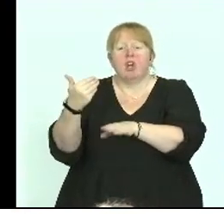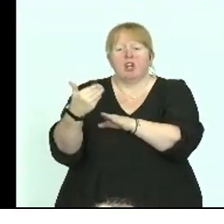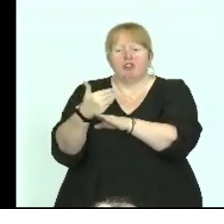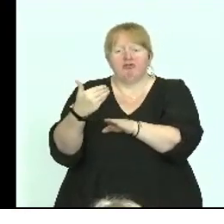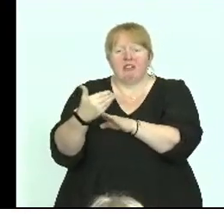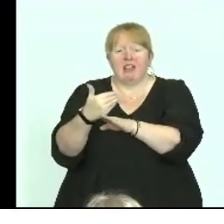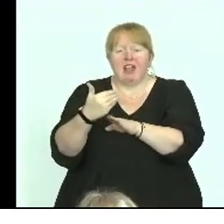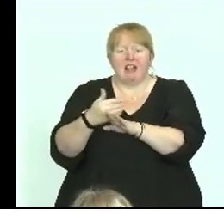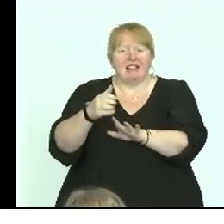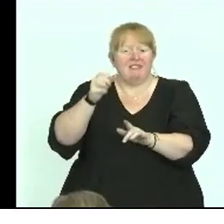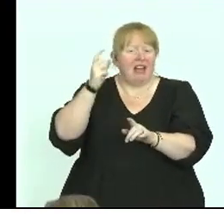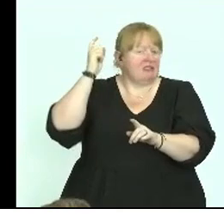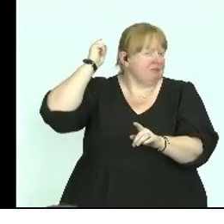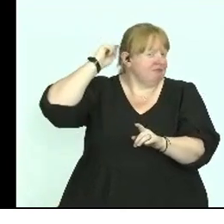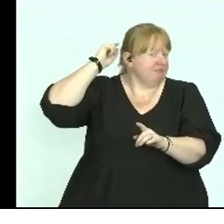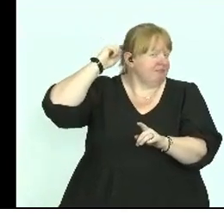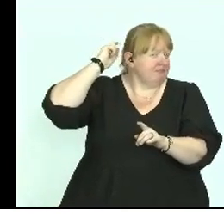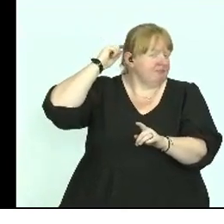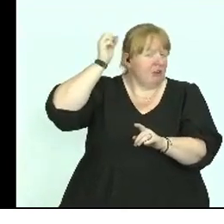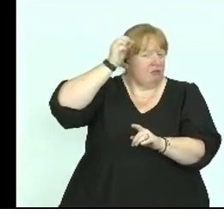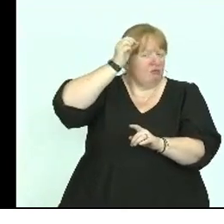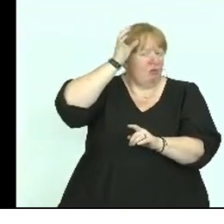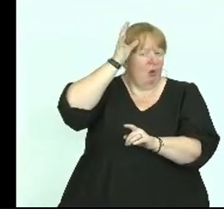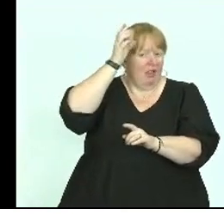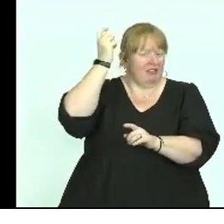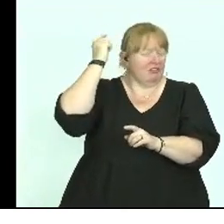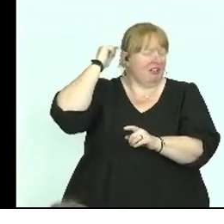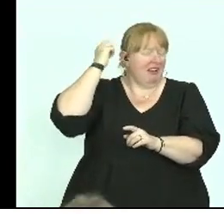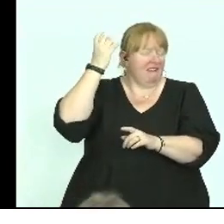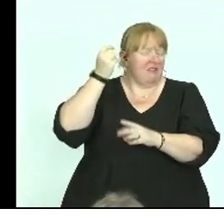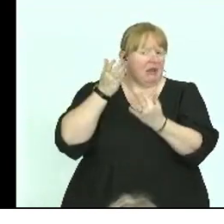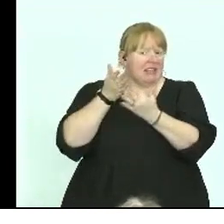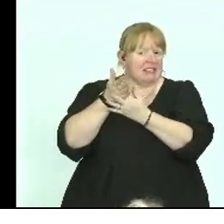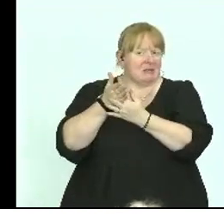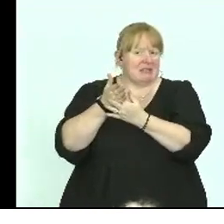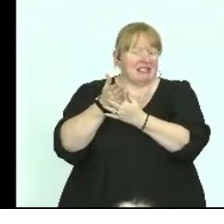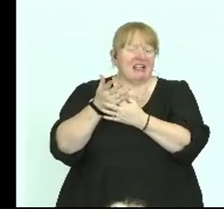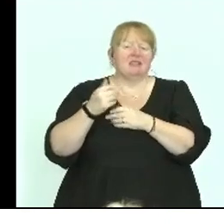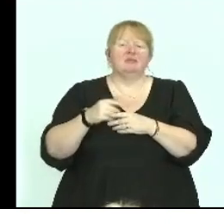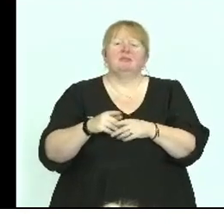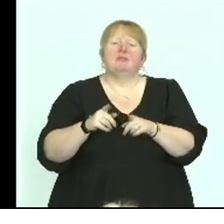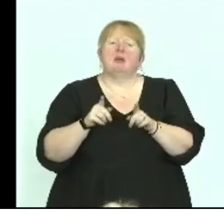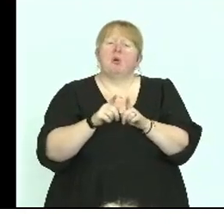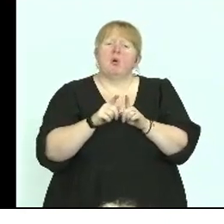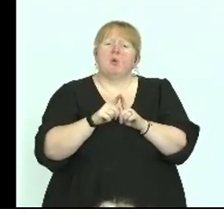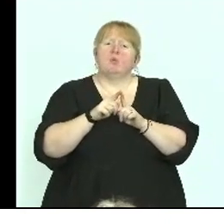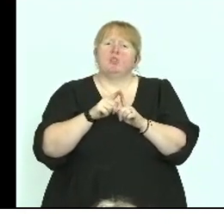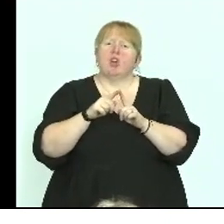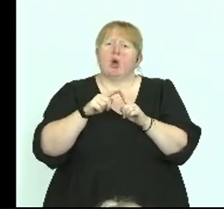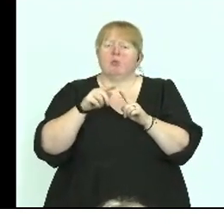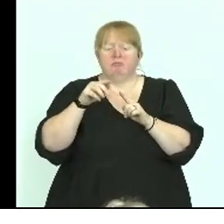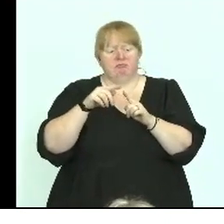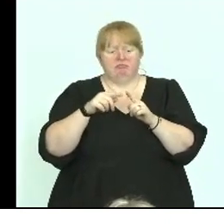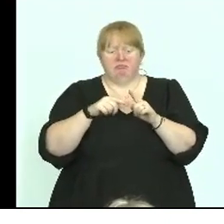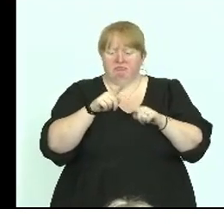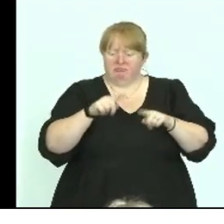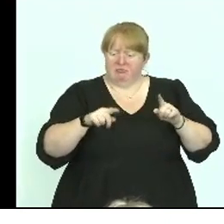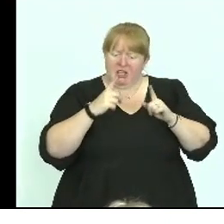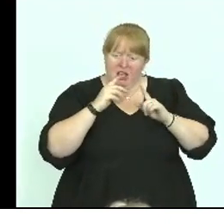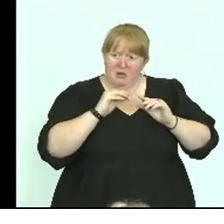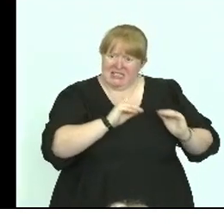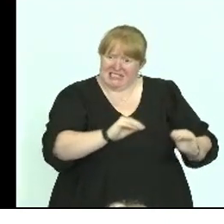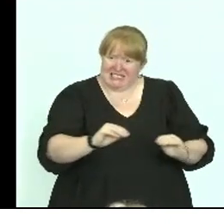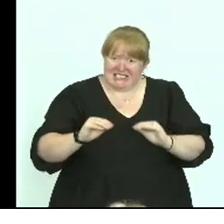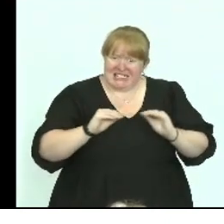about. So that's in the higher education sector, but also ideally even lower down when we're